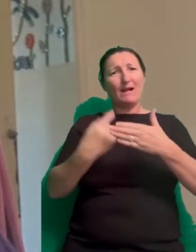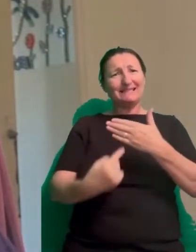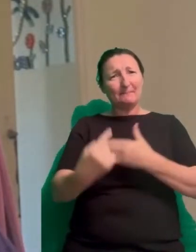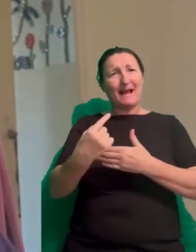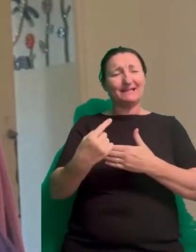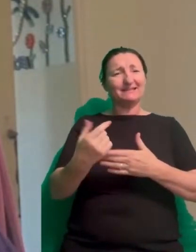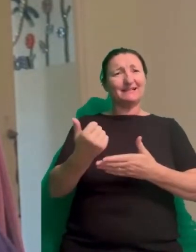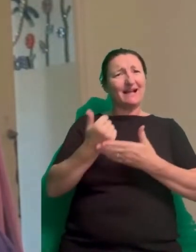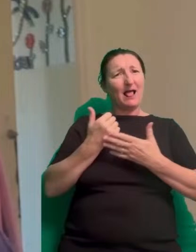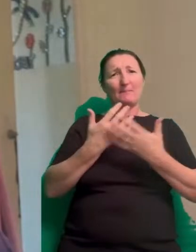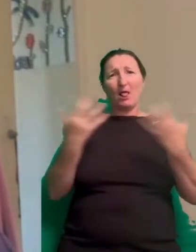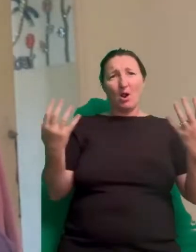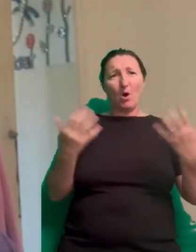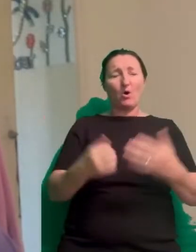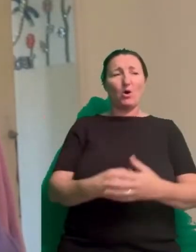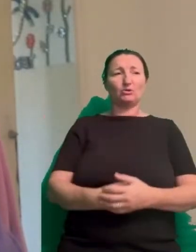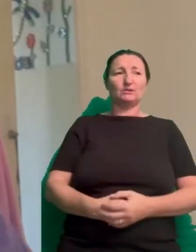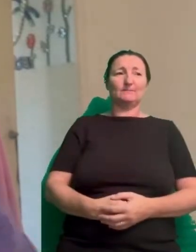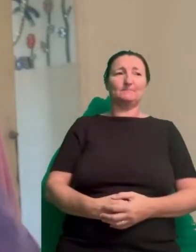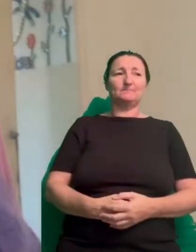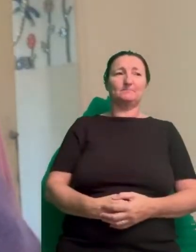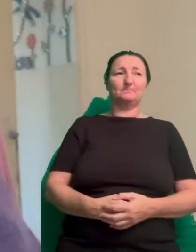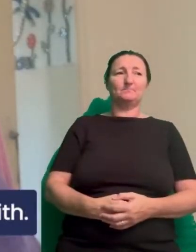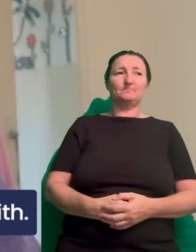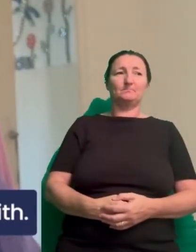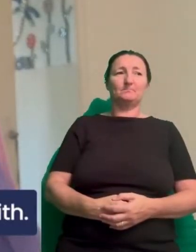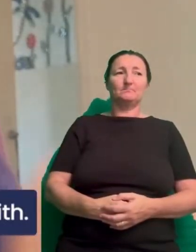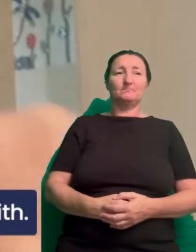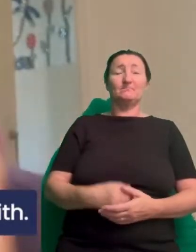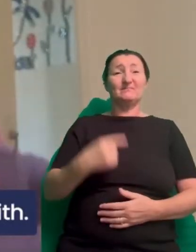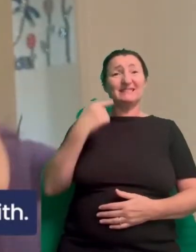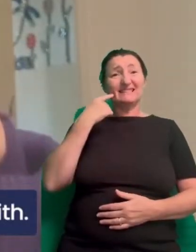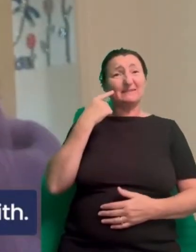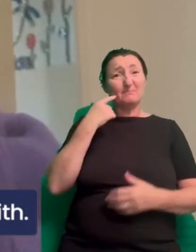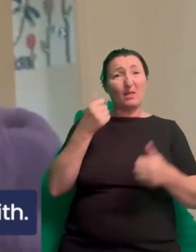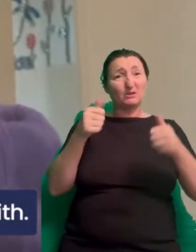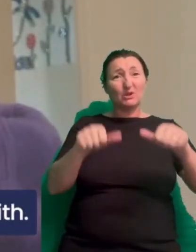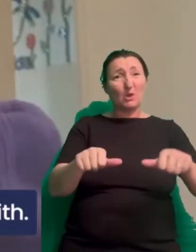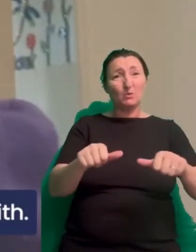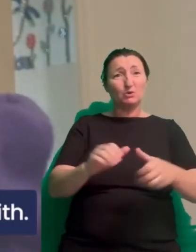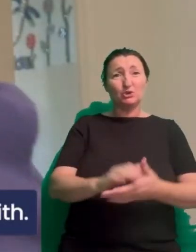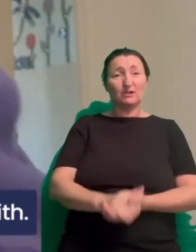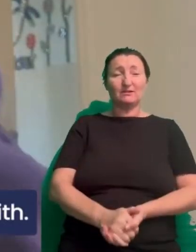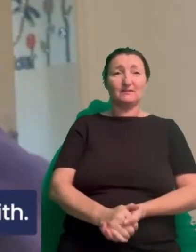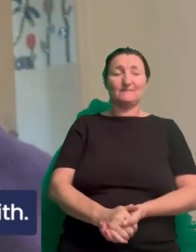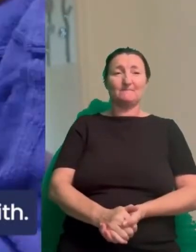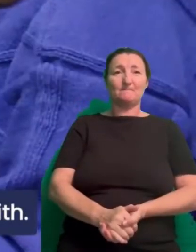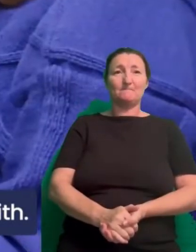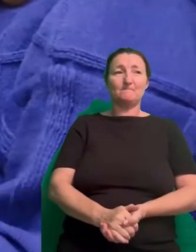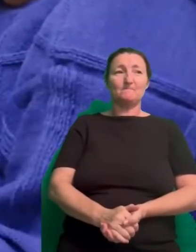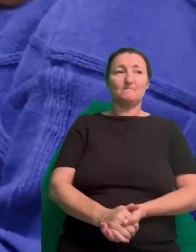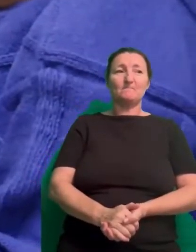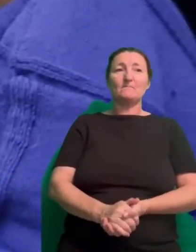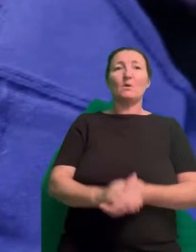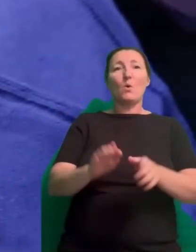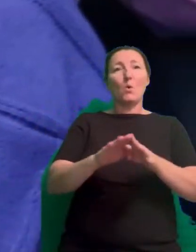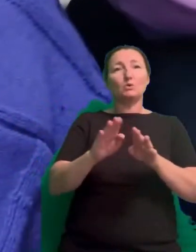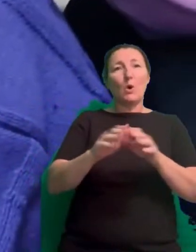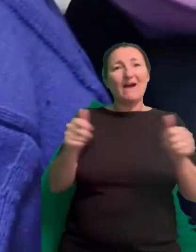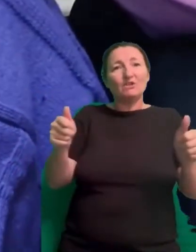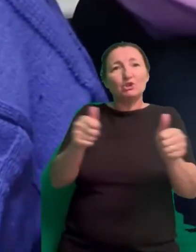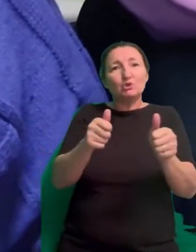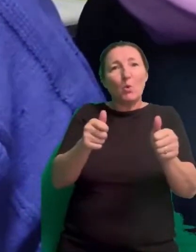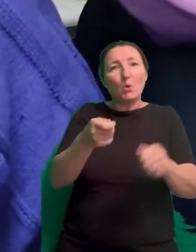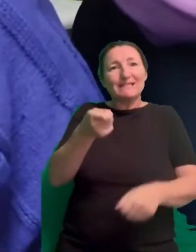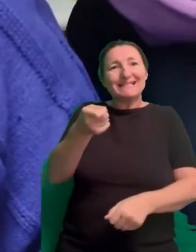across for such a simple solution as well. I have a short one that I can use the microwave with. So I'm going to put my